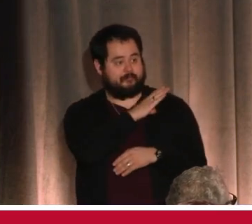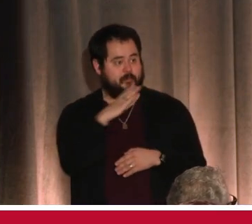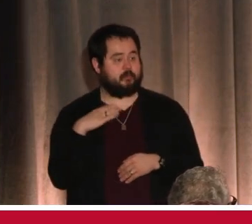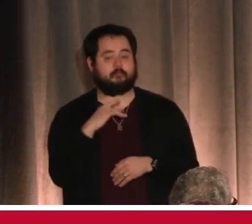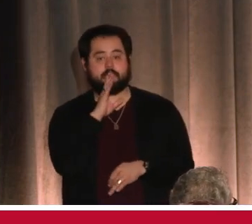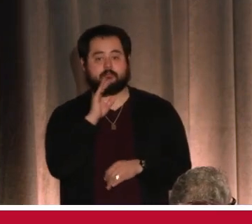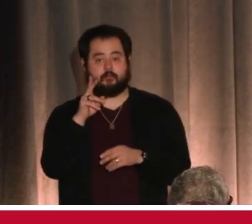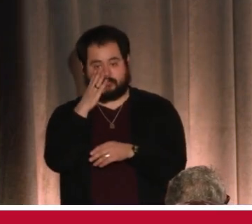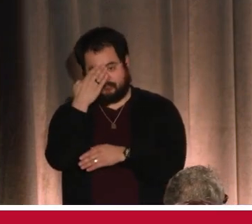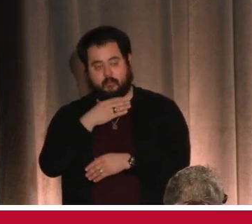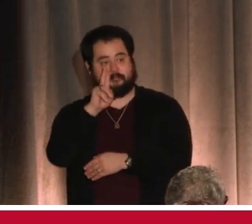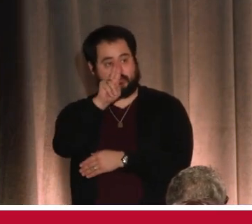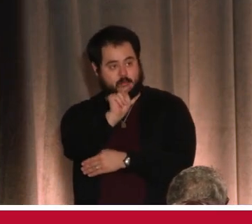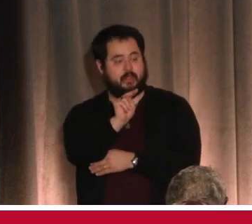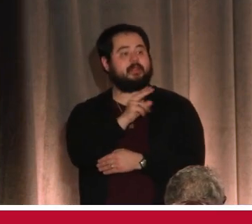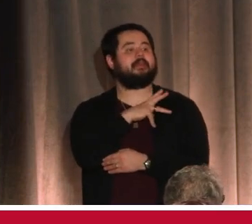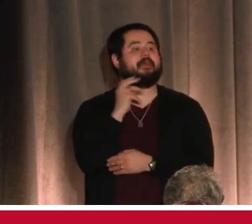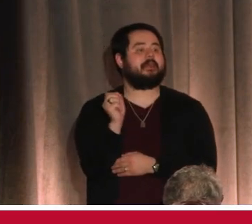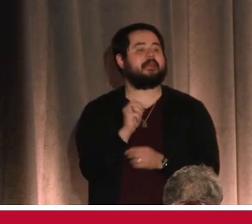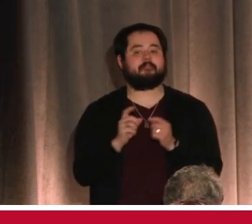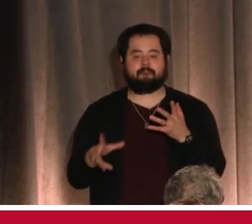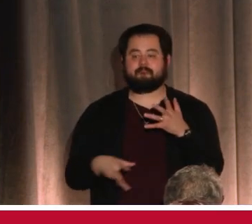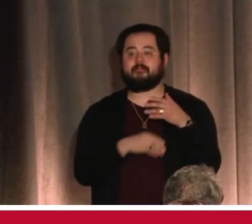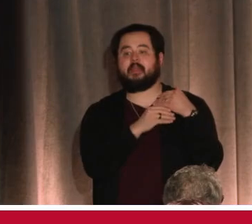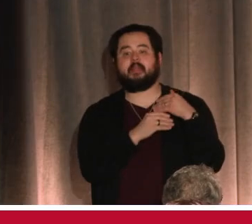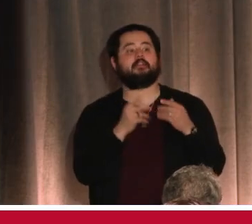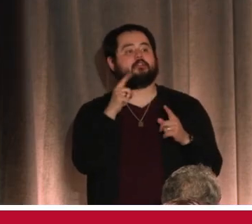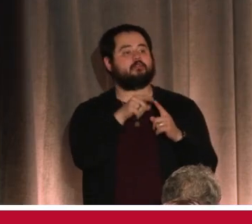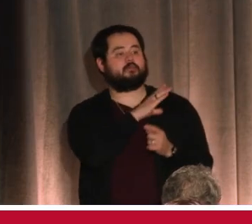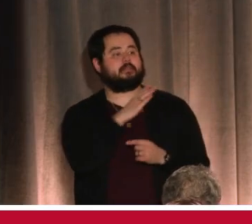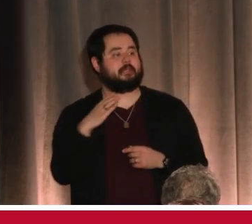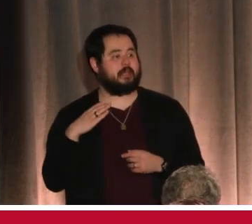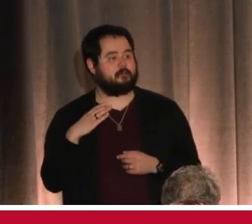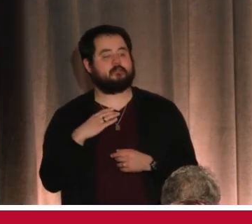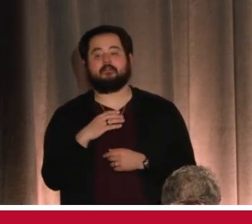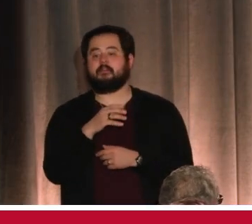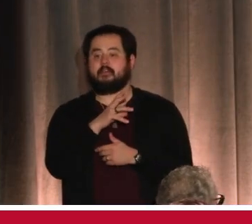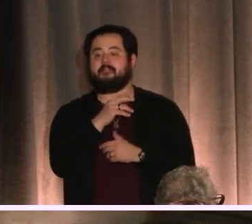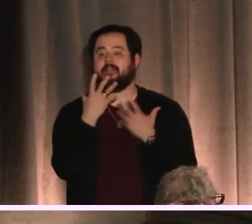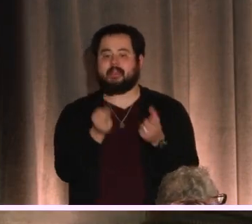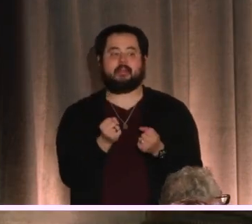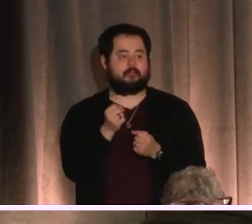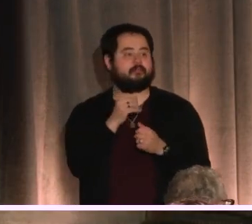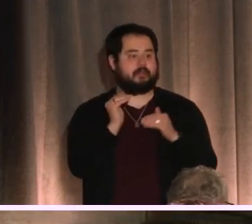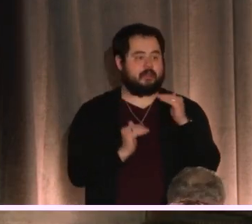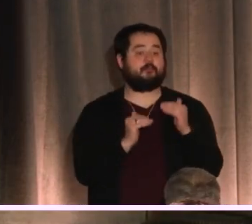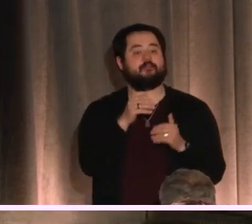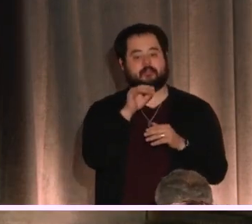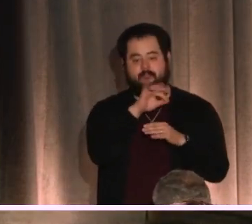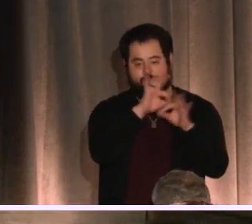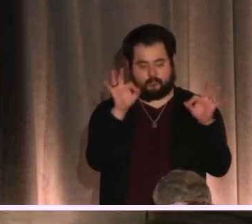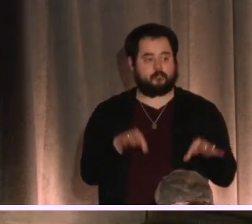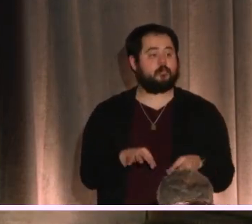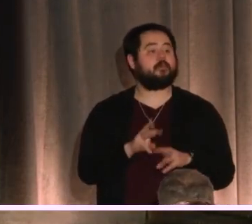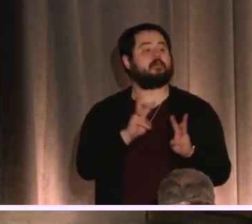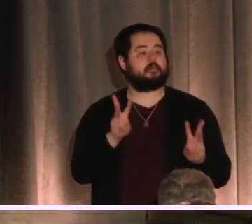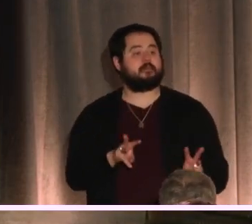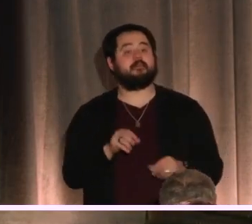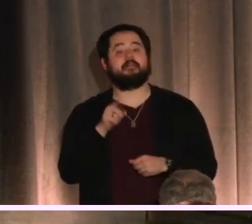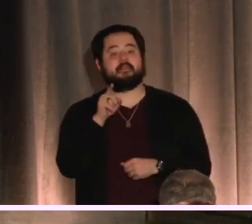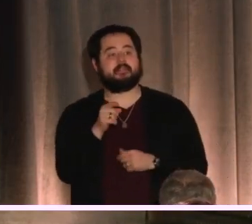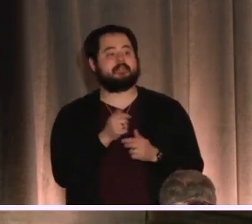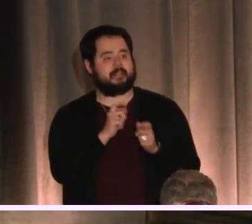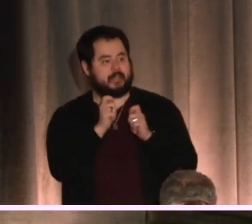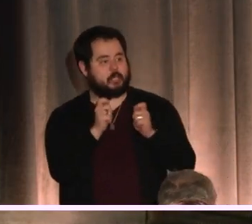Nations, and contributed to the National Council on Disabilities Health Equity Framework. Dr. Rader is editor-in-chief of Helen, the Journal of